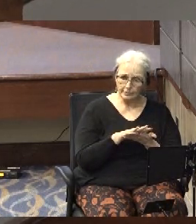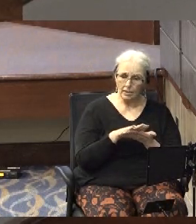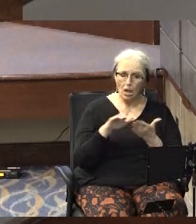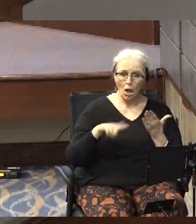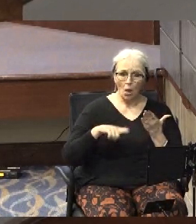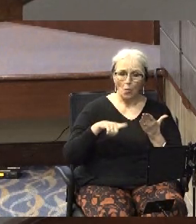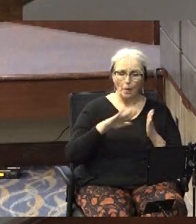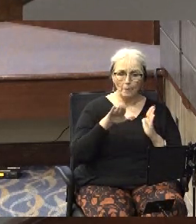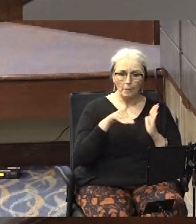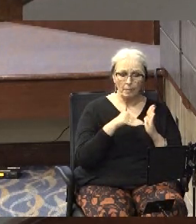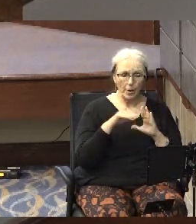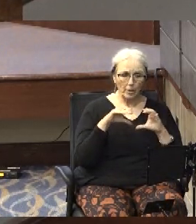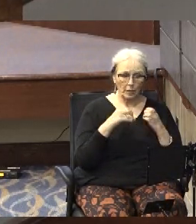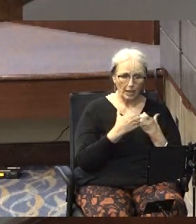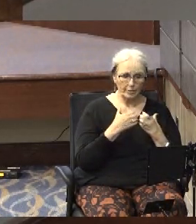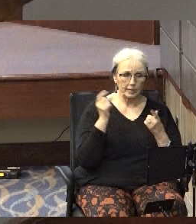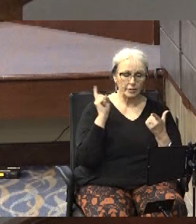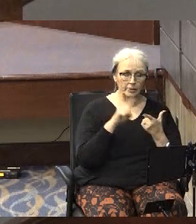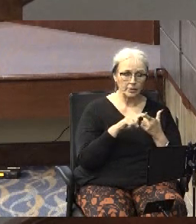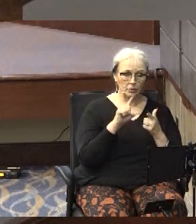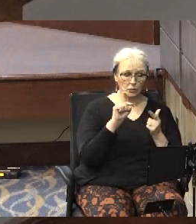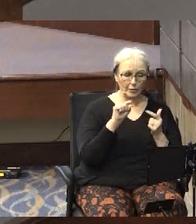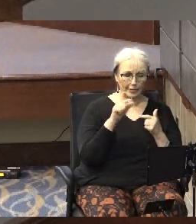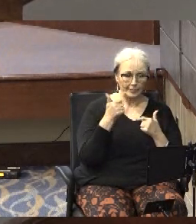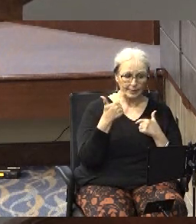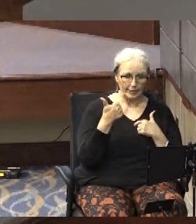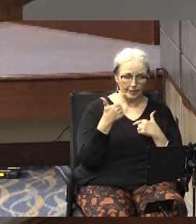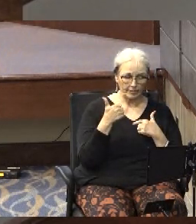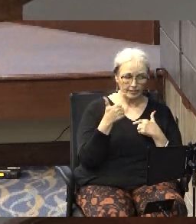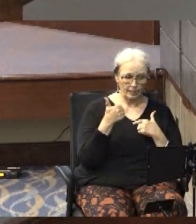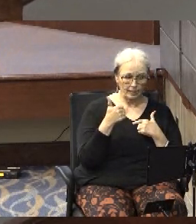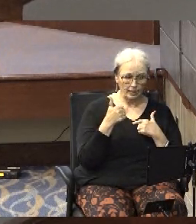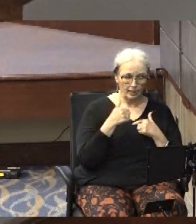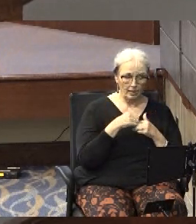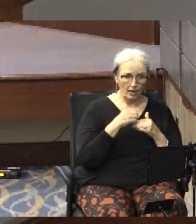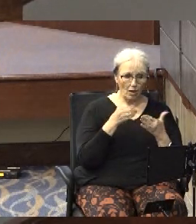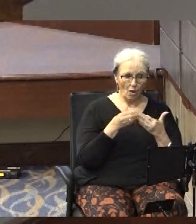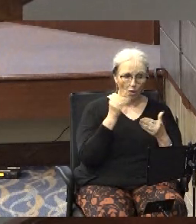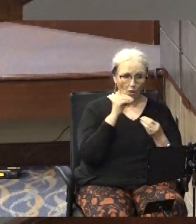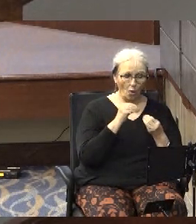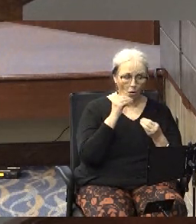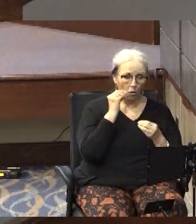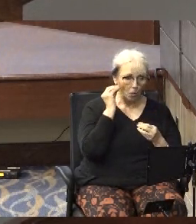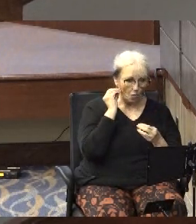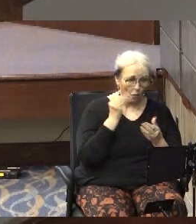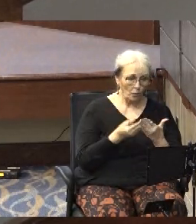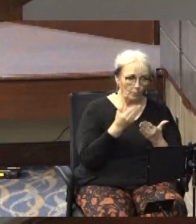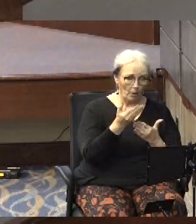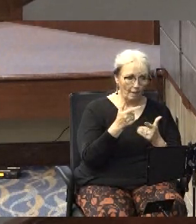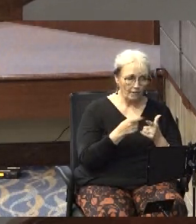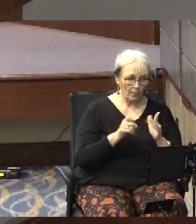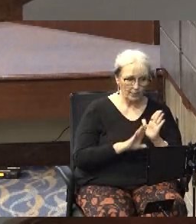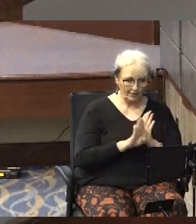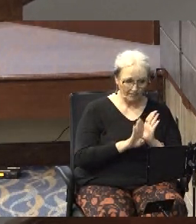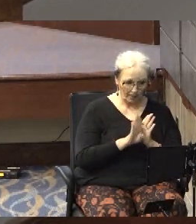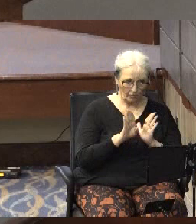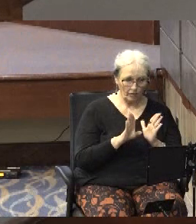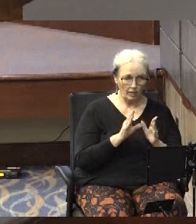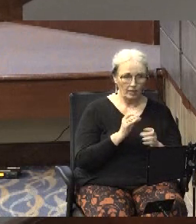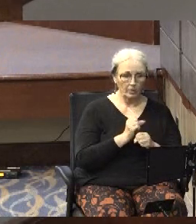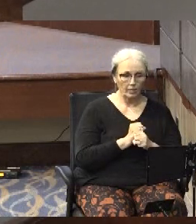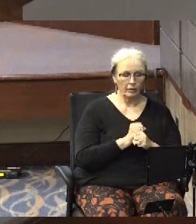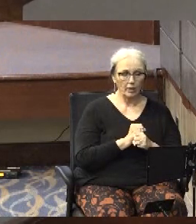class neighborhood until about 2010, when a home was purchased by a developer and they got a variance to put a bar